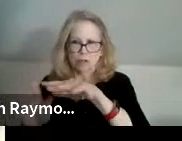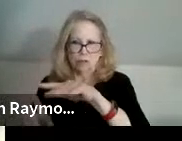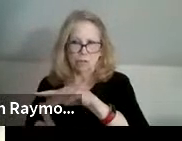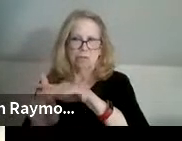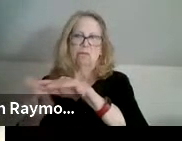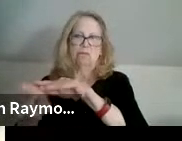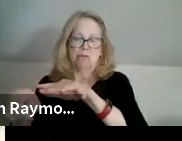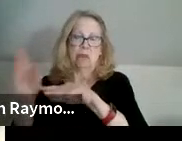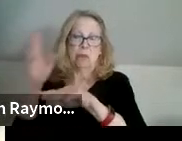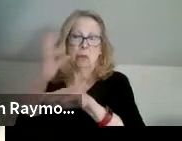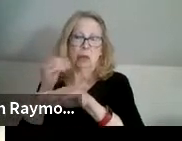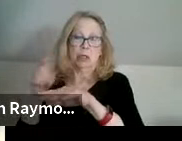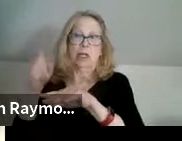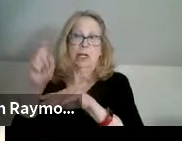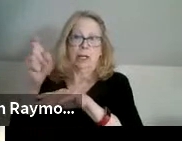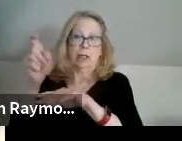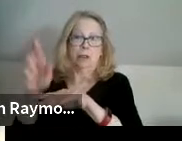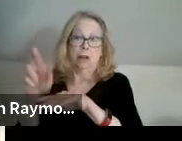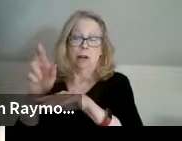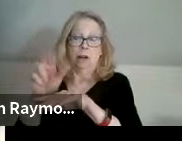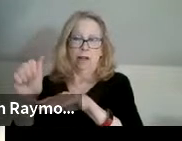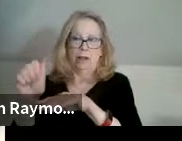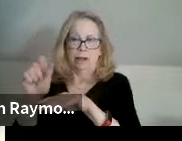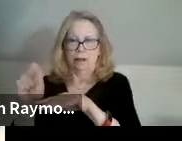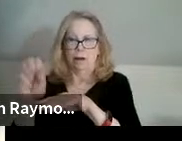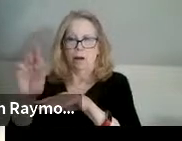And that's at